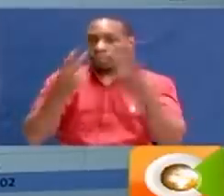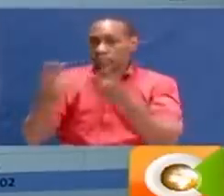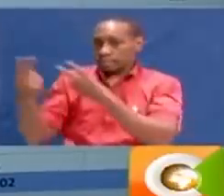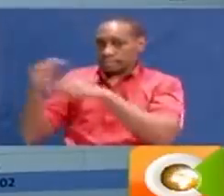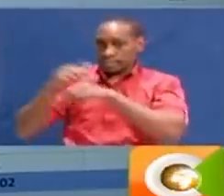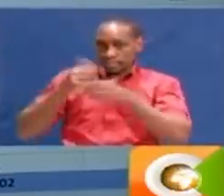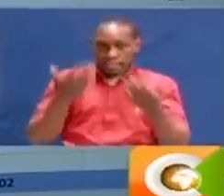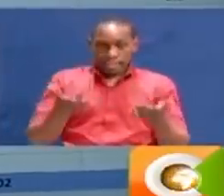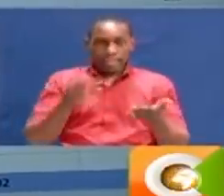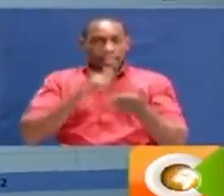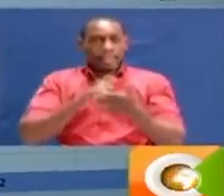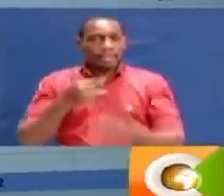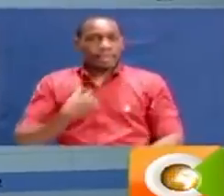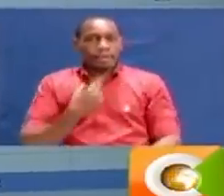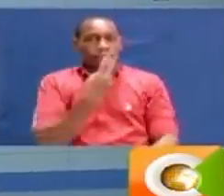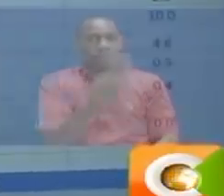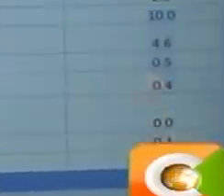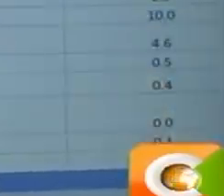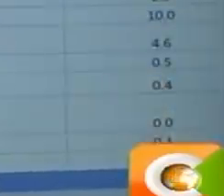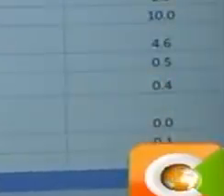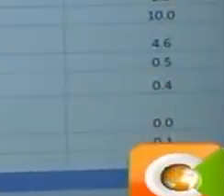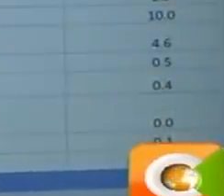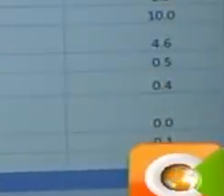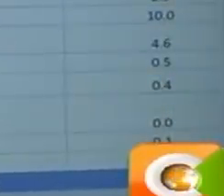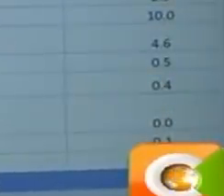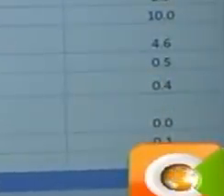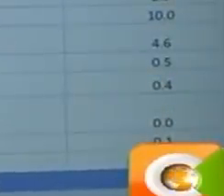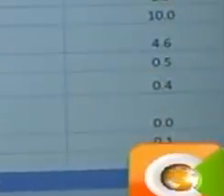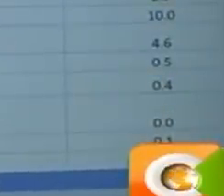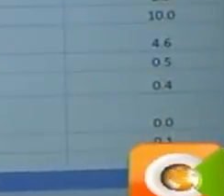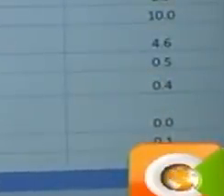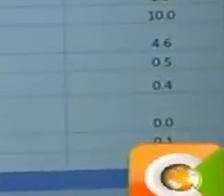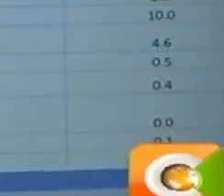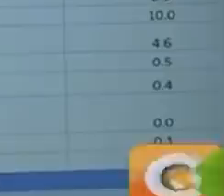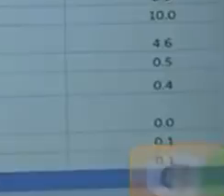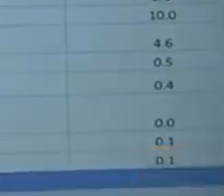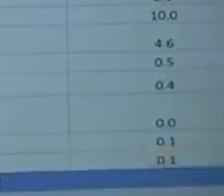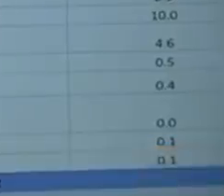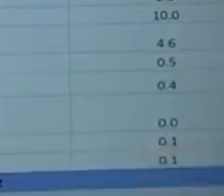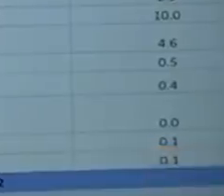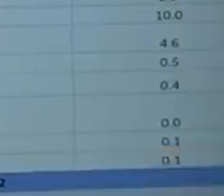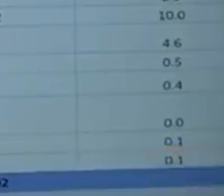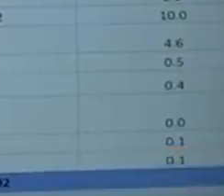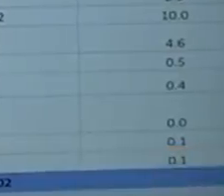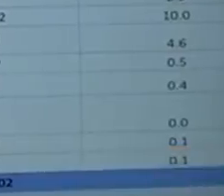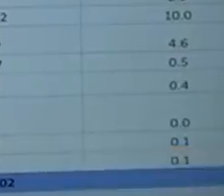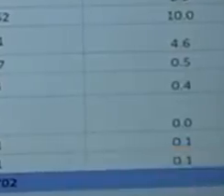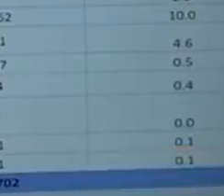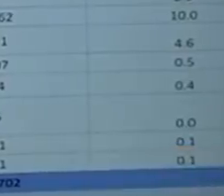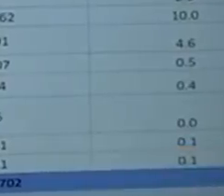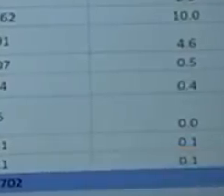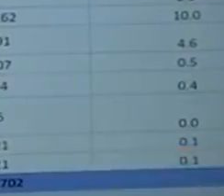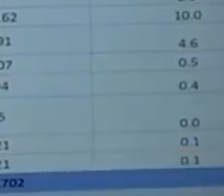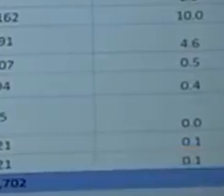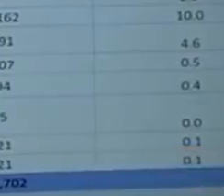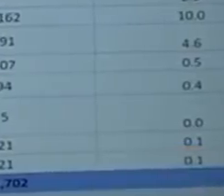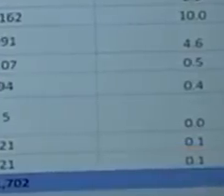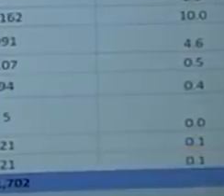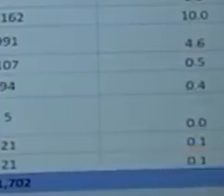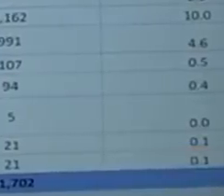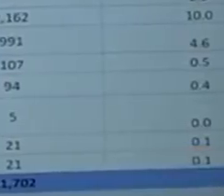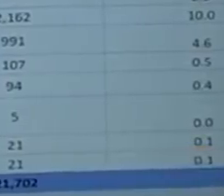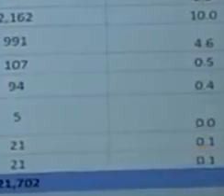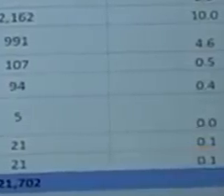21,702 samples. And within the 15 labs that we are continuing to expand